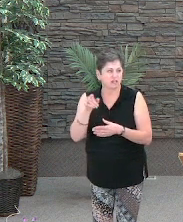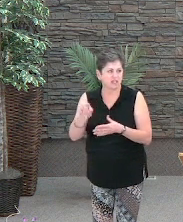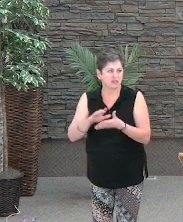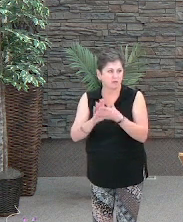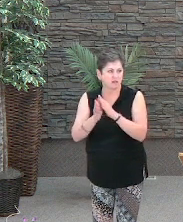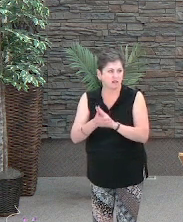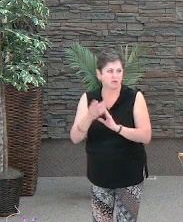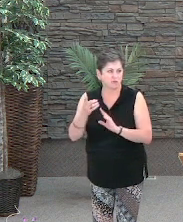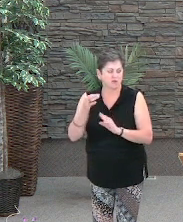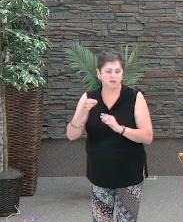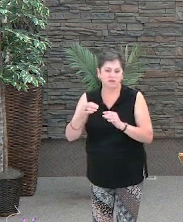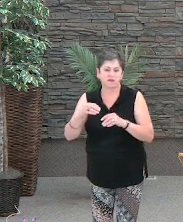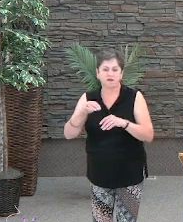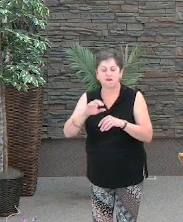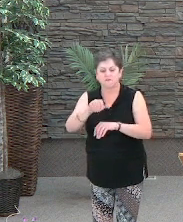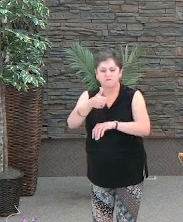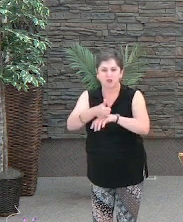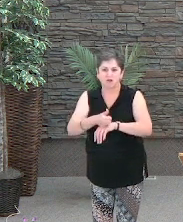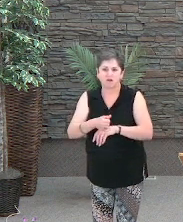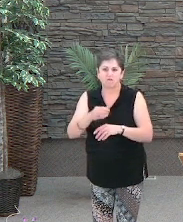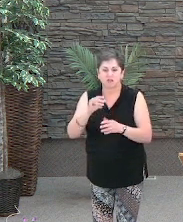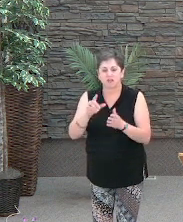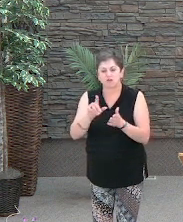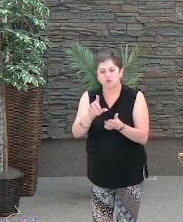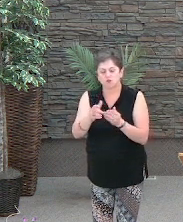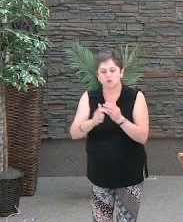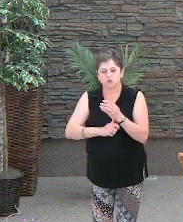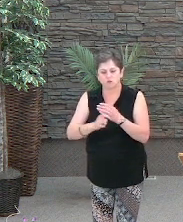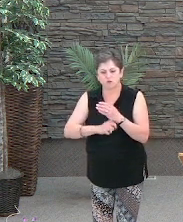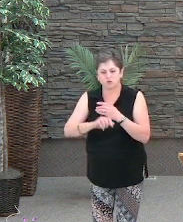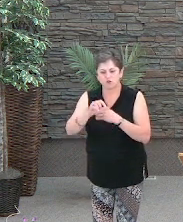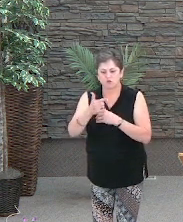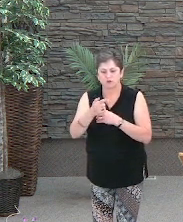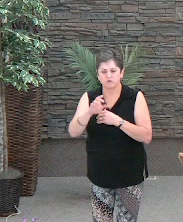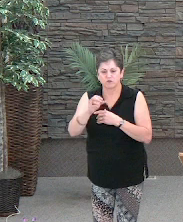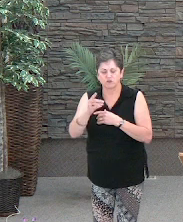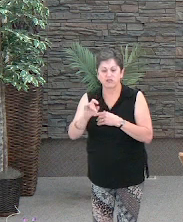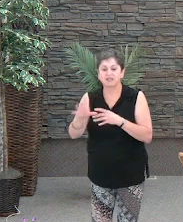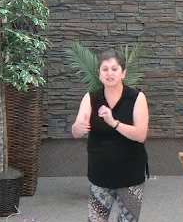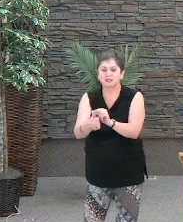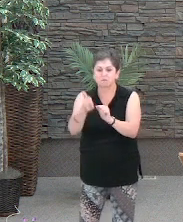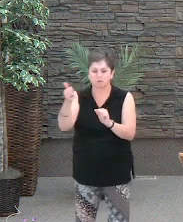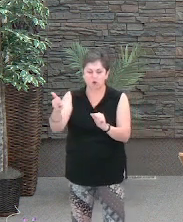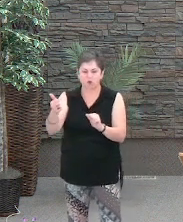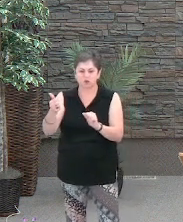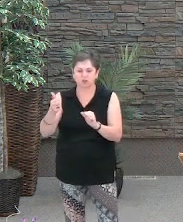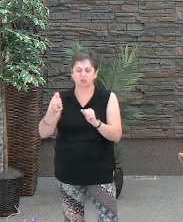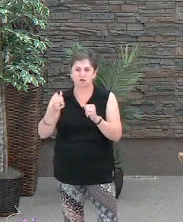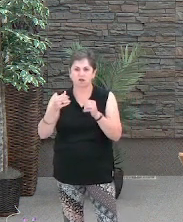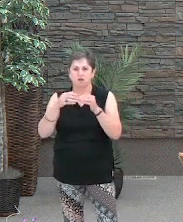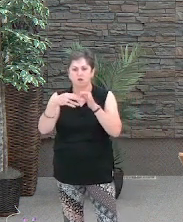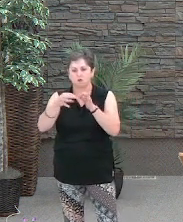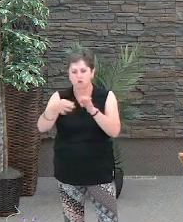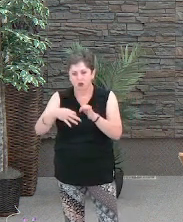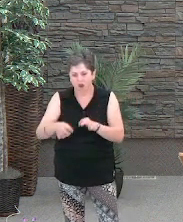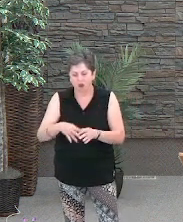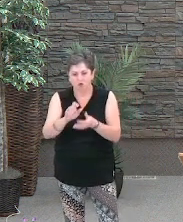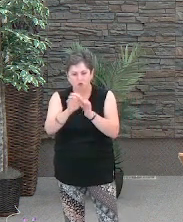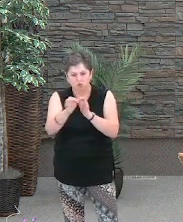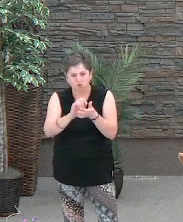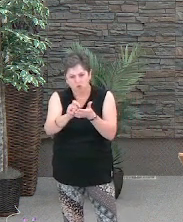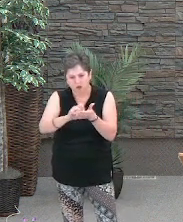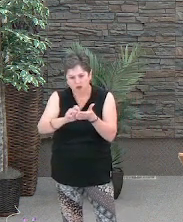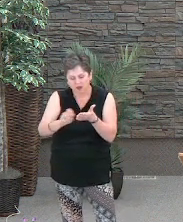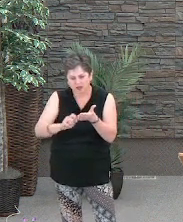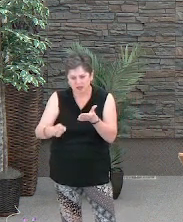He becomes one of the founders of 21st Century Christian. He is the most prolific writing evangelist in